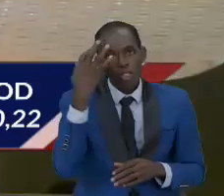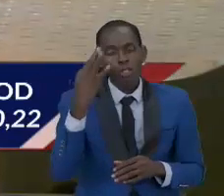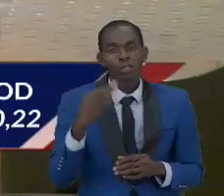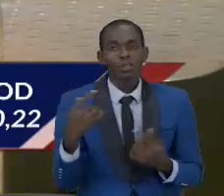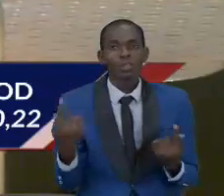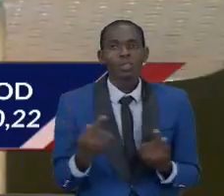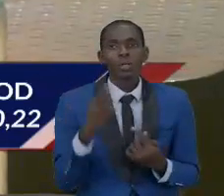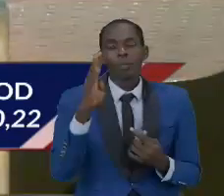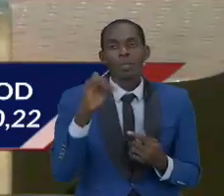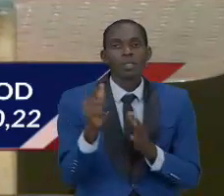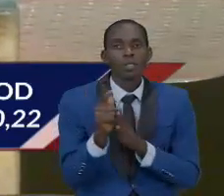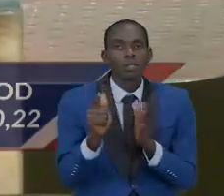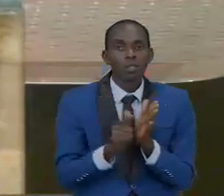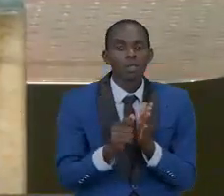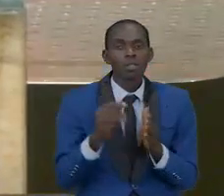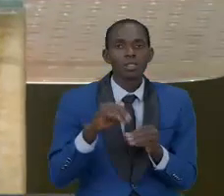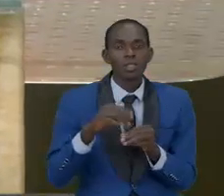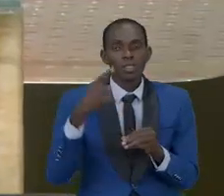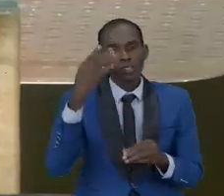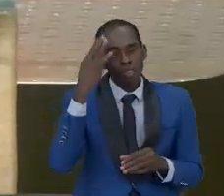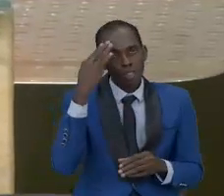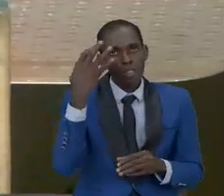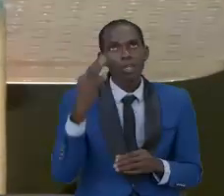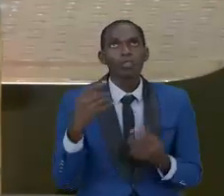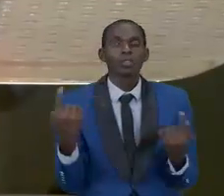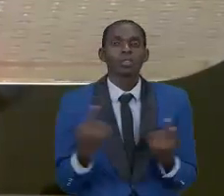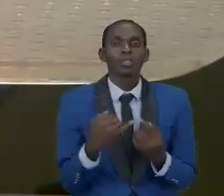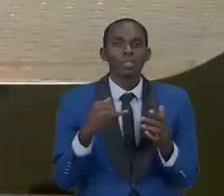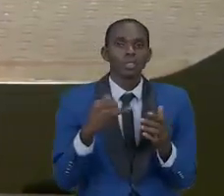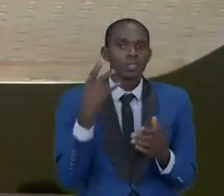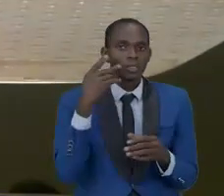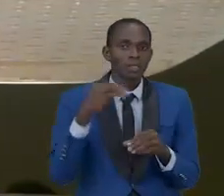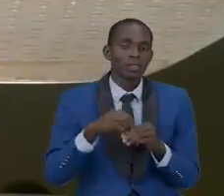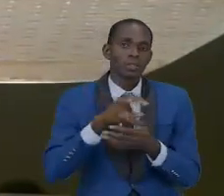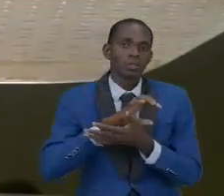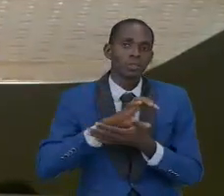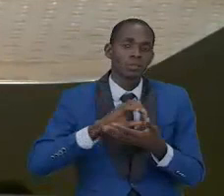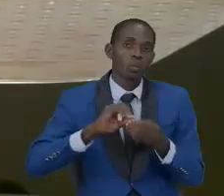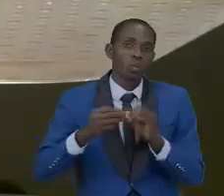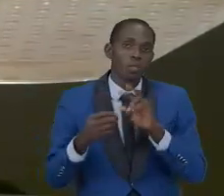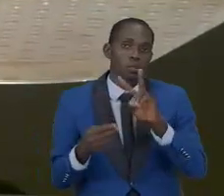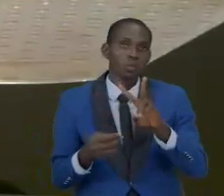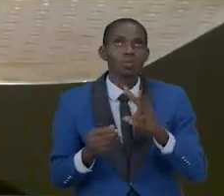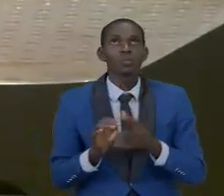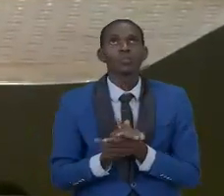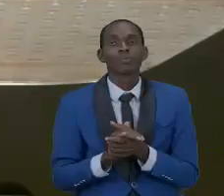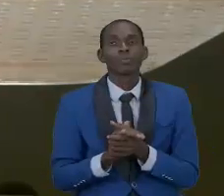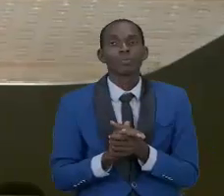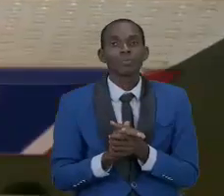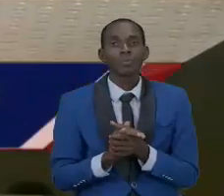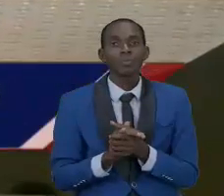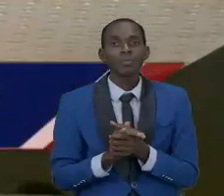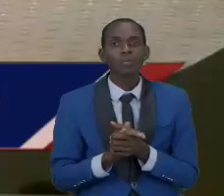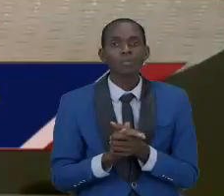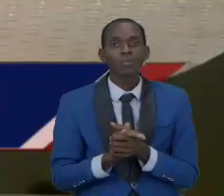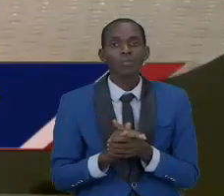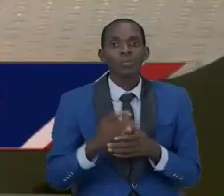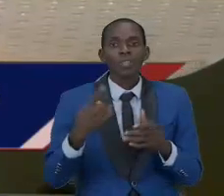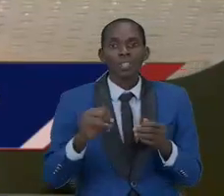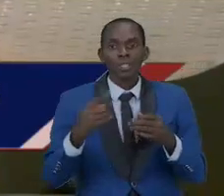law is the knowledge of let's come to number two there number two there is the gulf